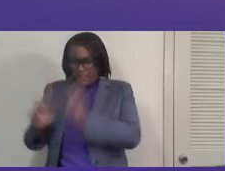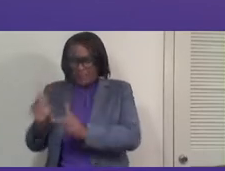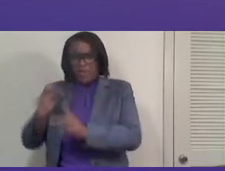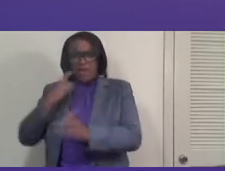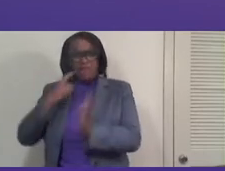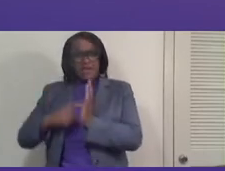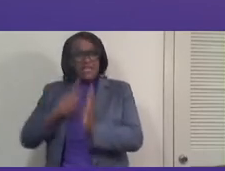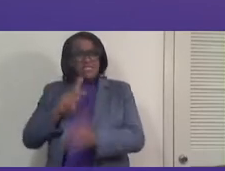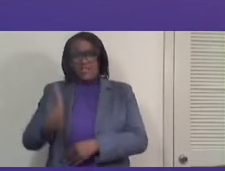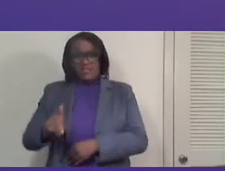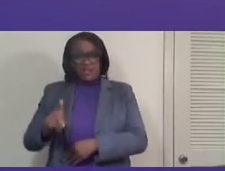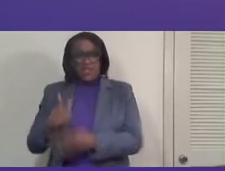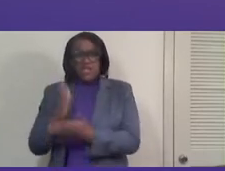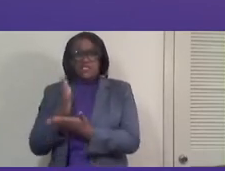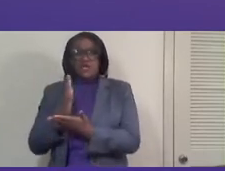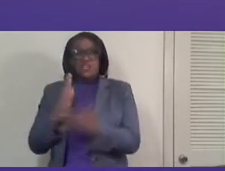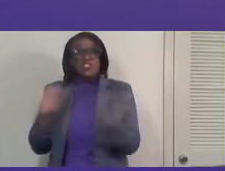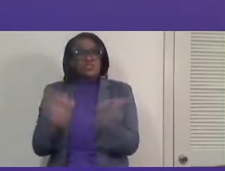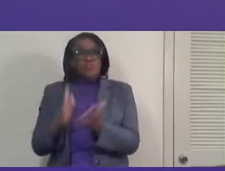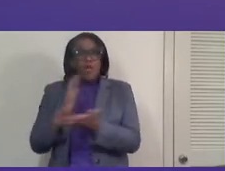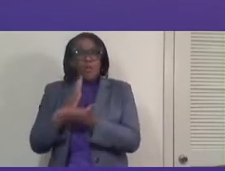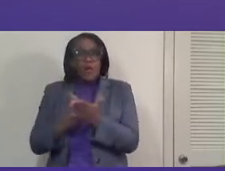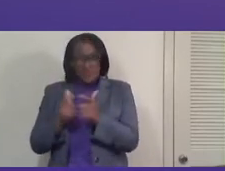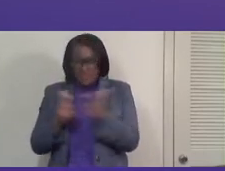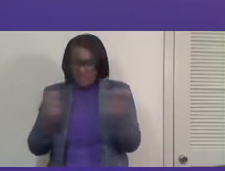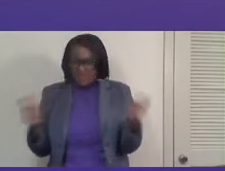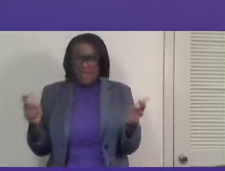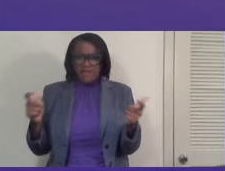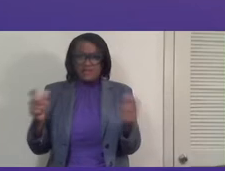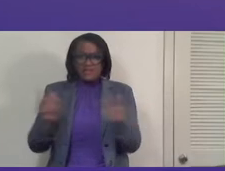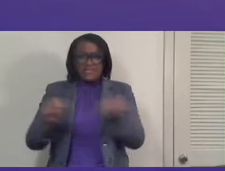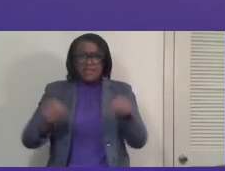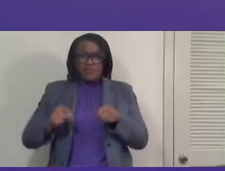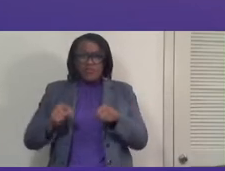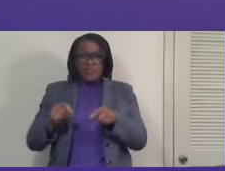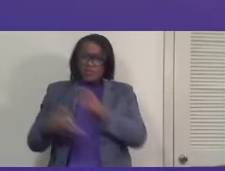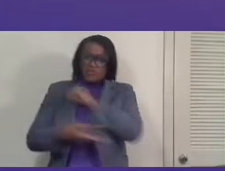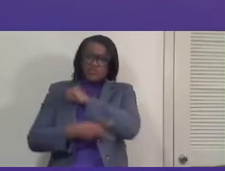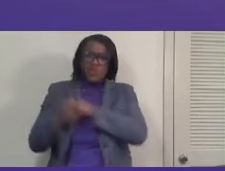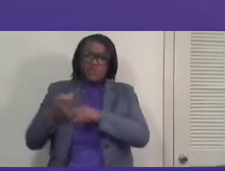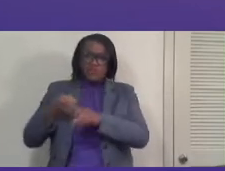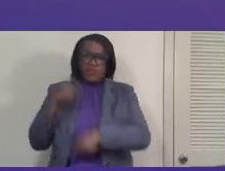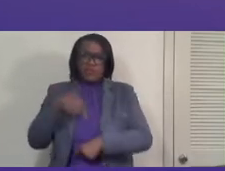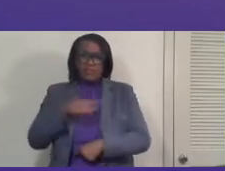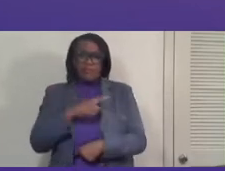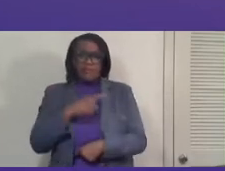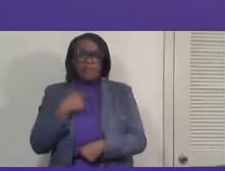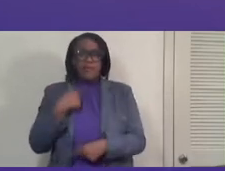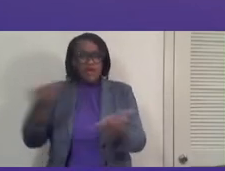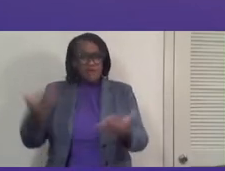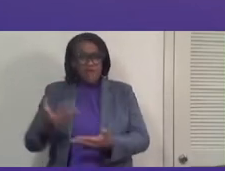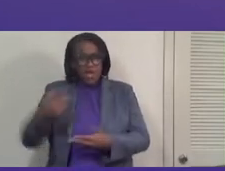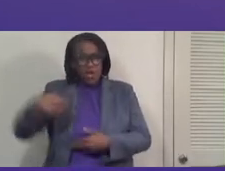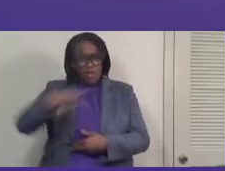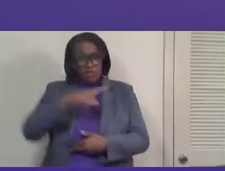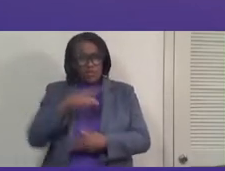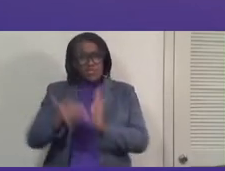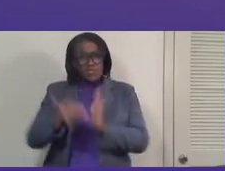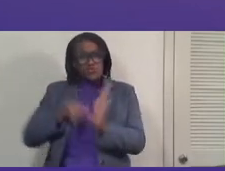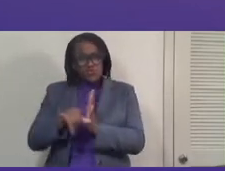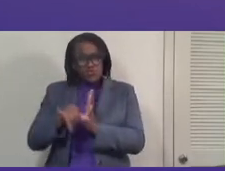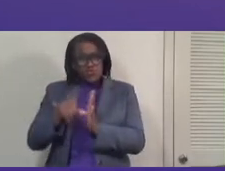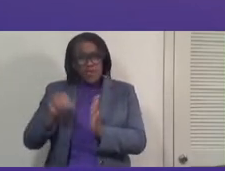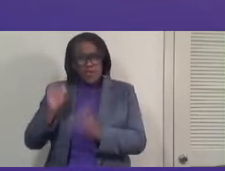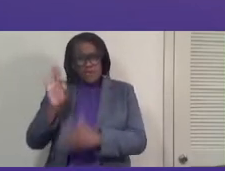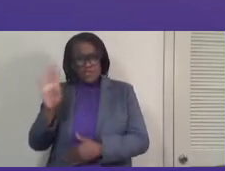just a small part of the vast territory that was taken from them. I invite you all on YouTube and on Facebook